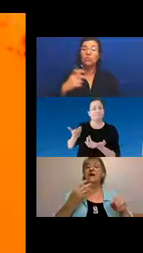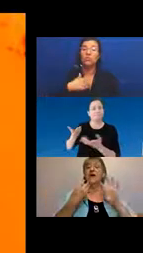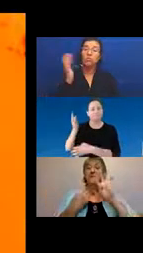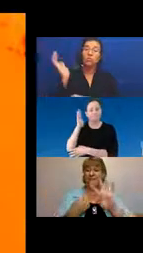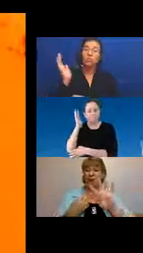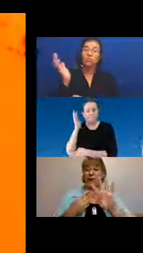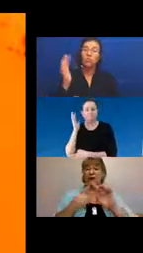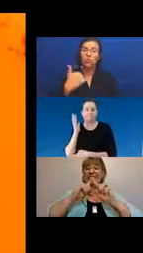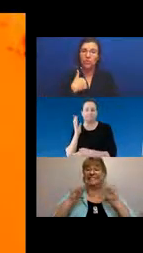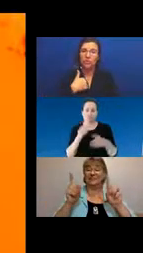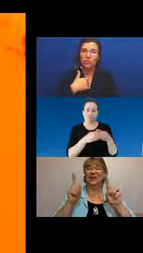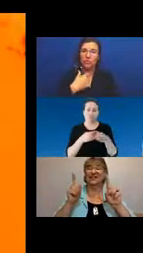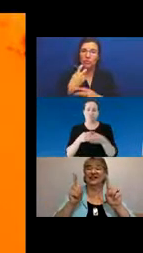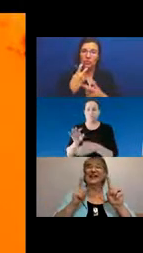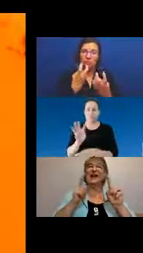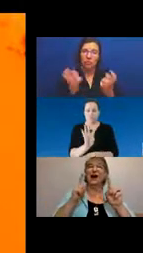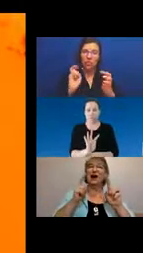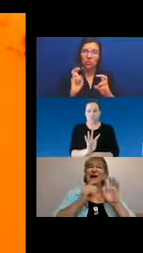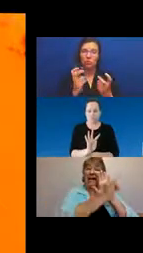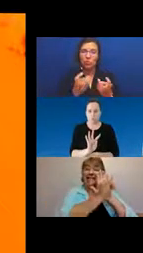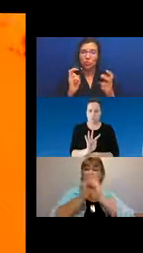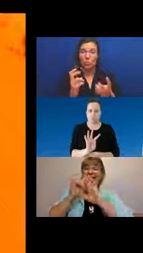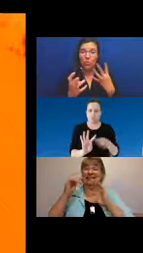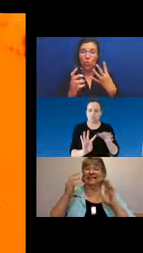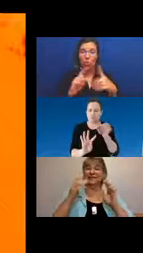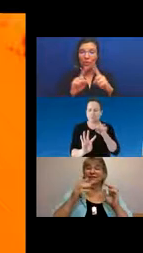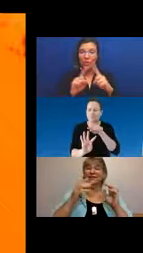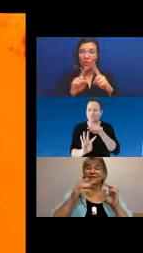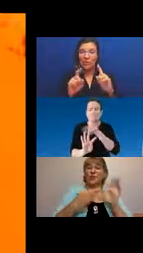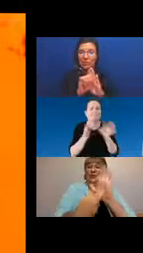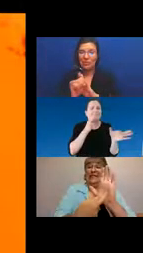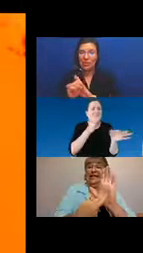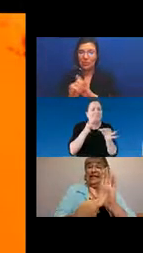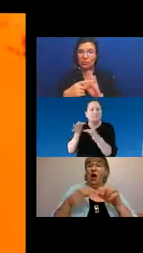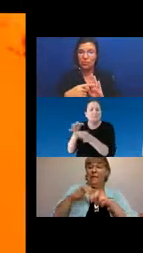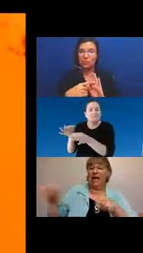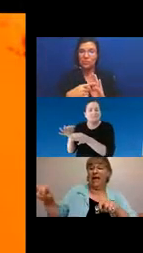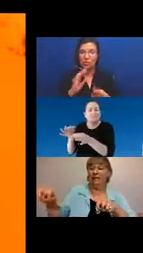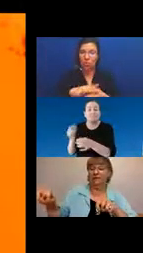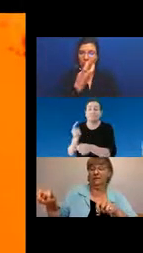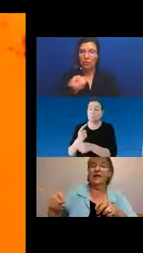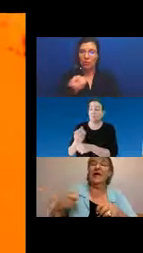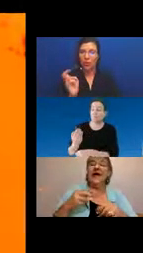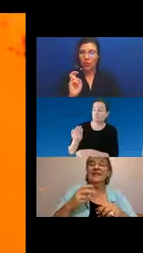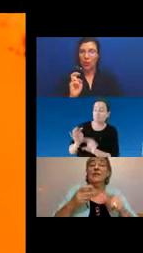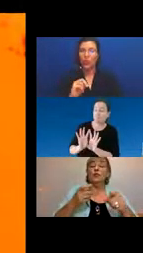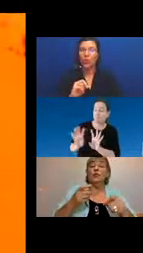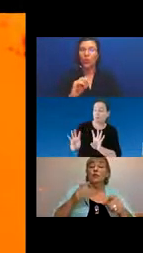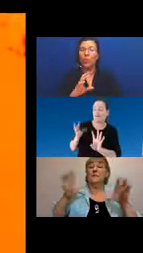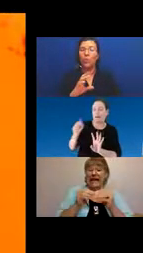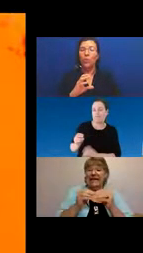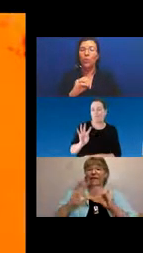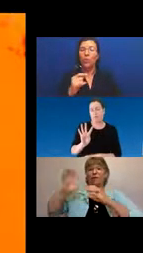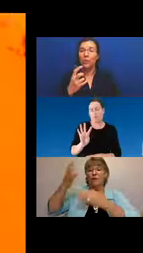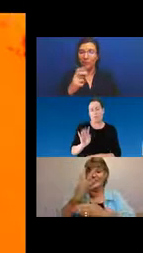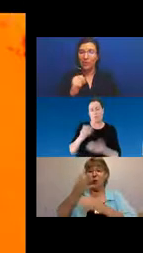of four different identity represented on the panel. And then we